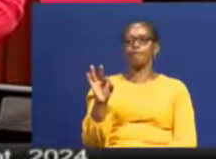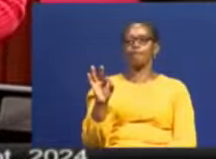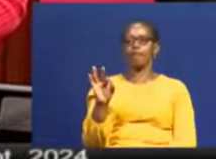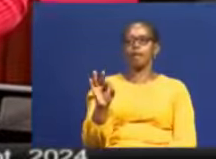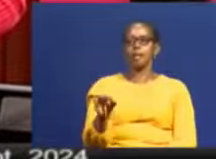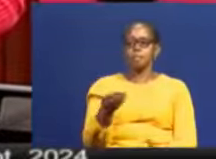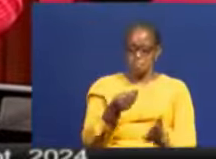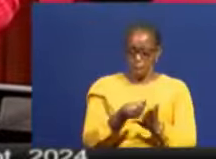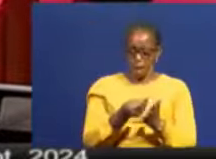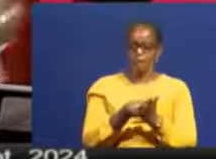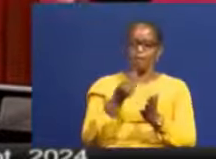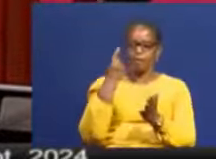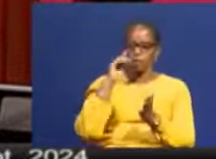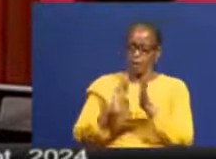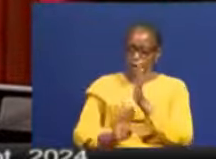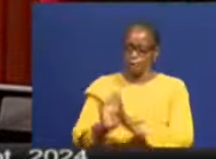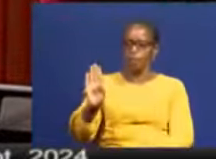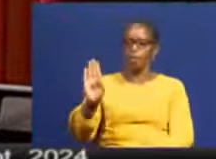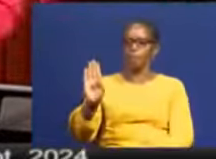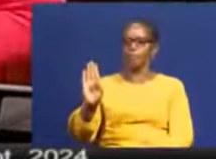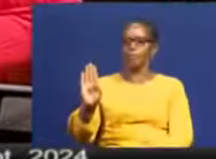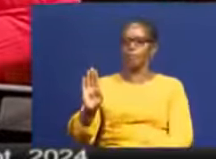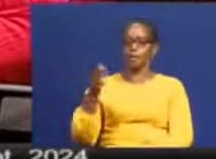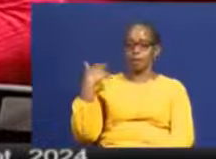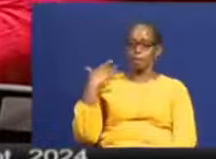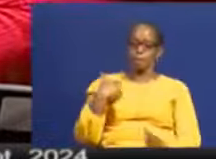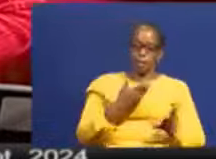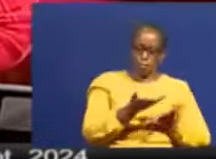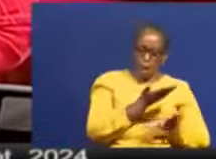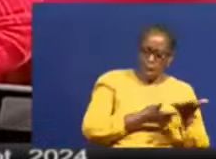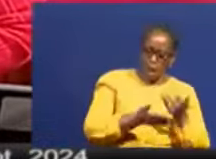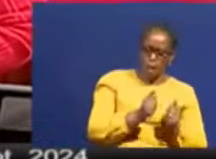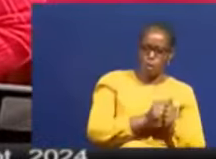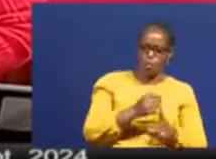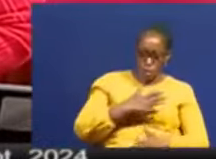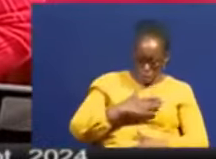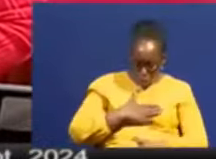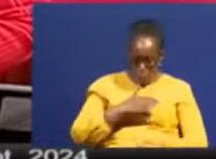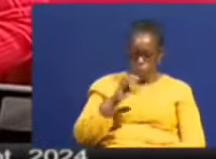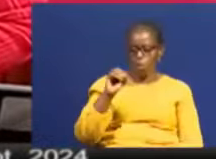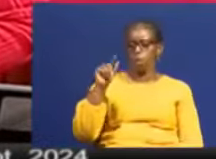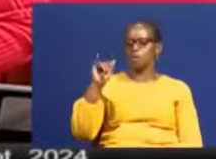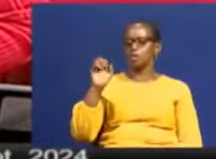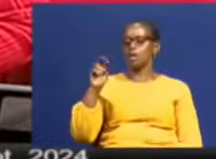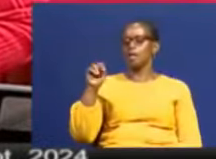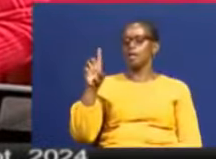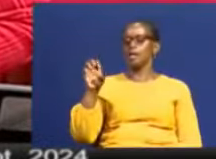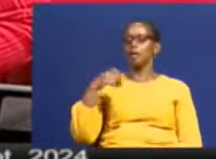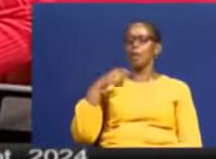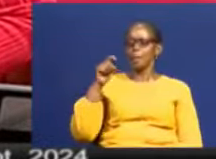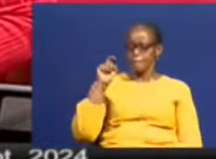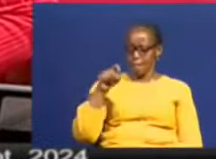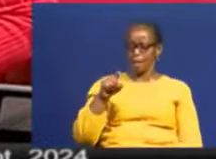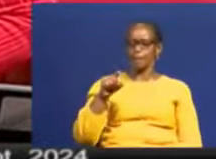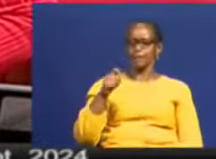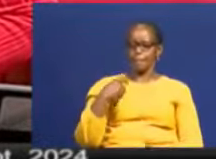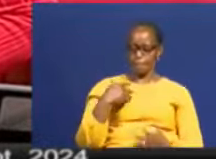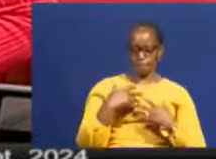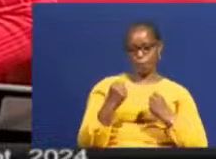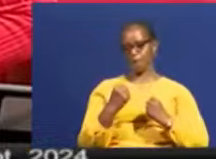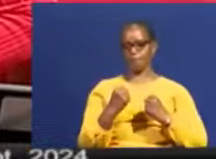Development, and Madam Speaker, I was just discussing with Honorable Tiende Amolo, that we must be brave as lawyers. And if there's